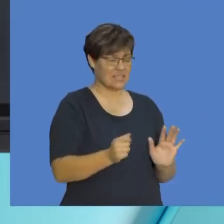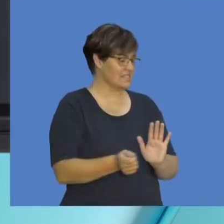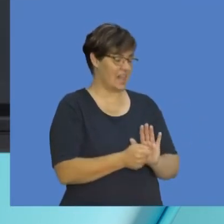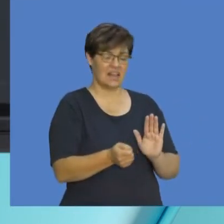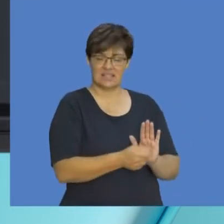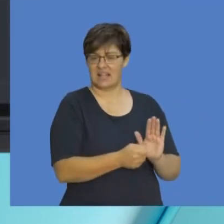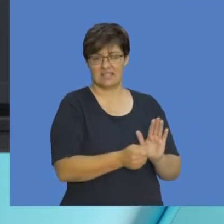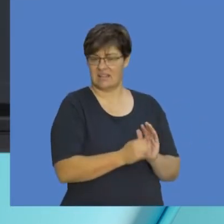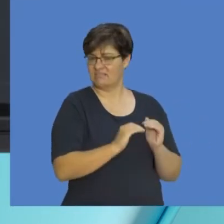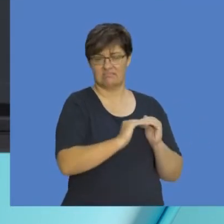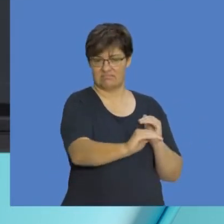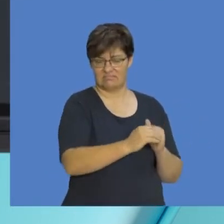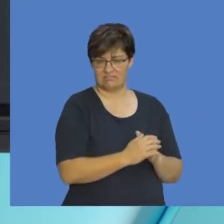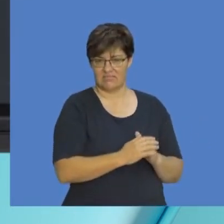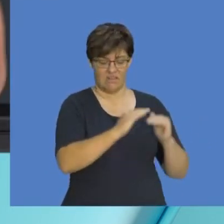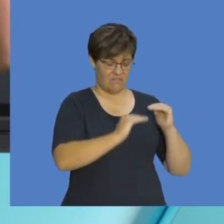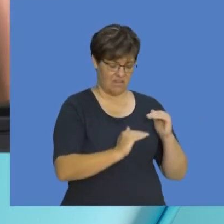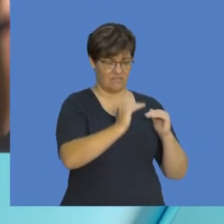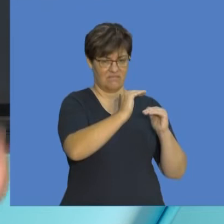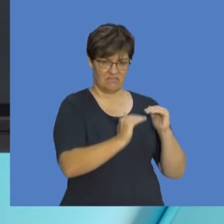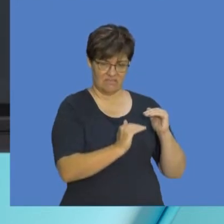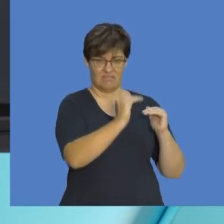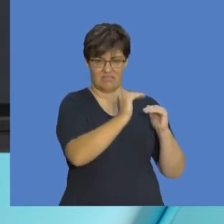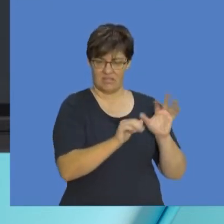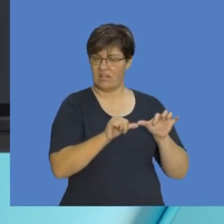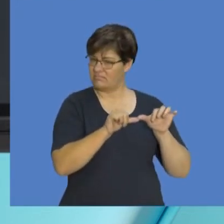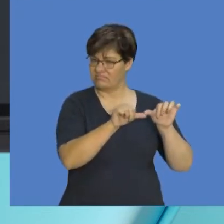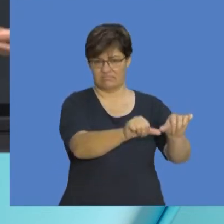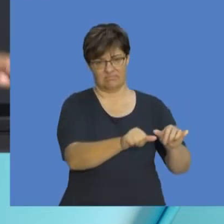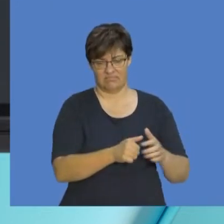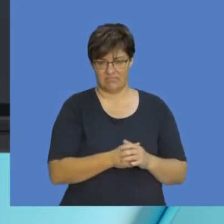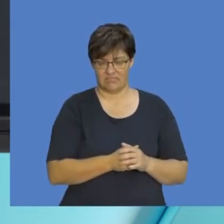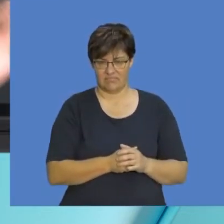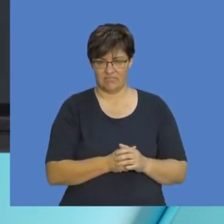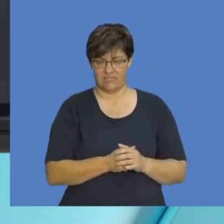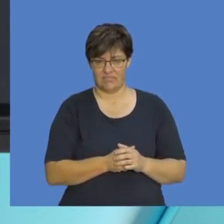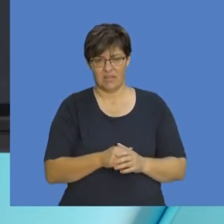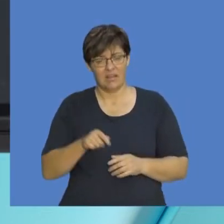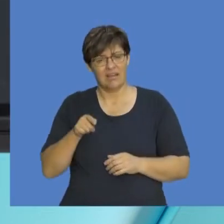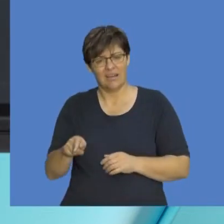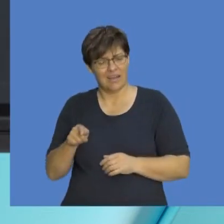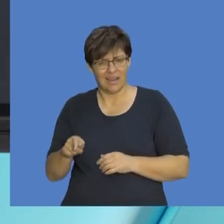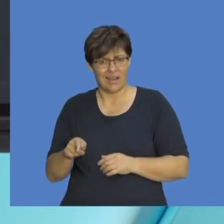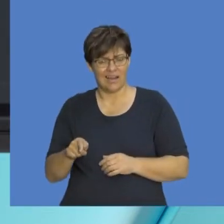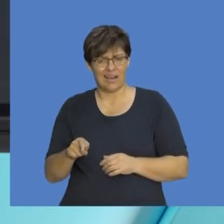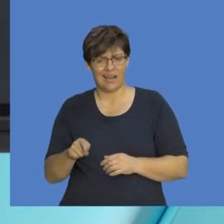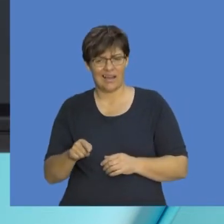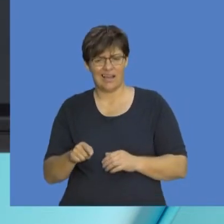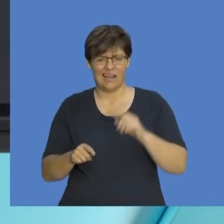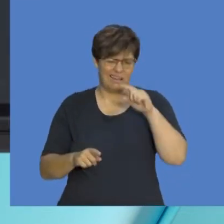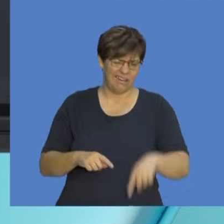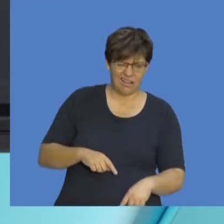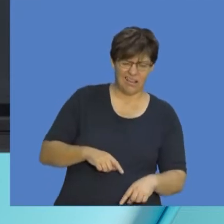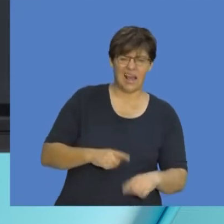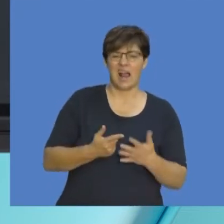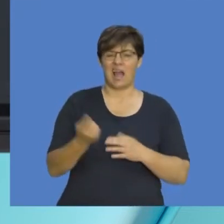6 cars per day. If he will say he'll sell 5, he will sell 5. Consistency. And with Jamie, he's